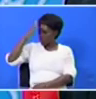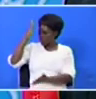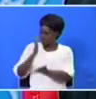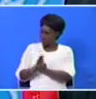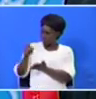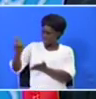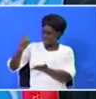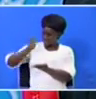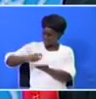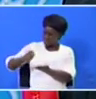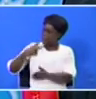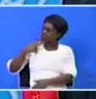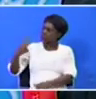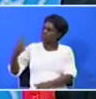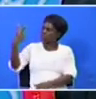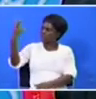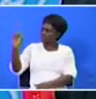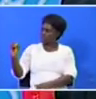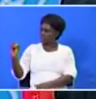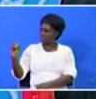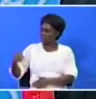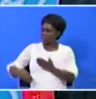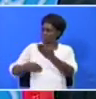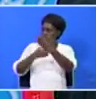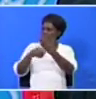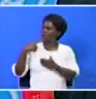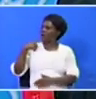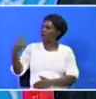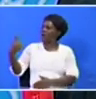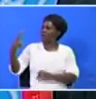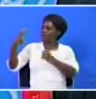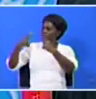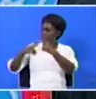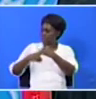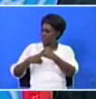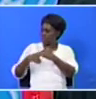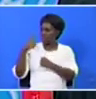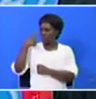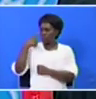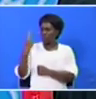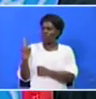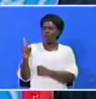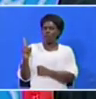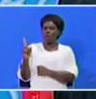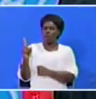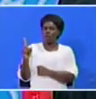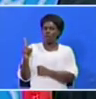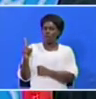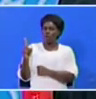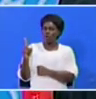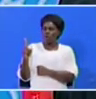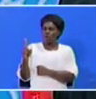the 220 and they added the 107 for stock, the locomotives,